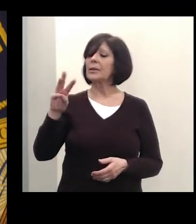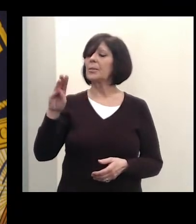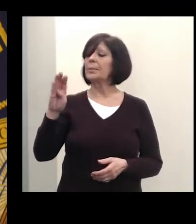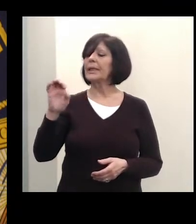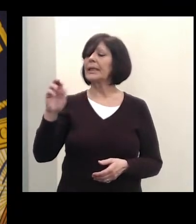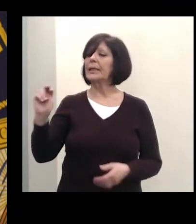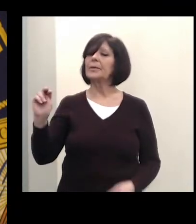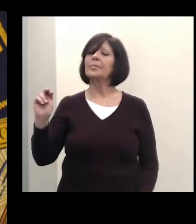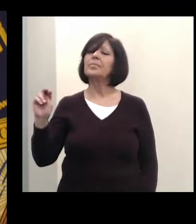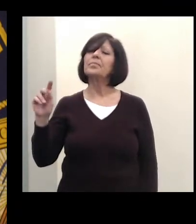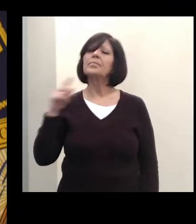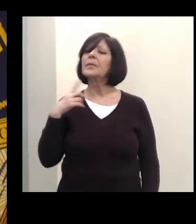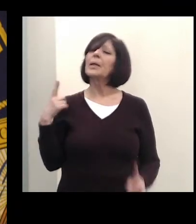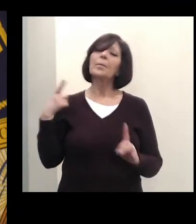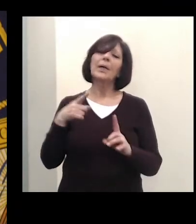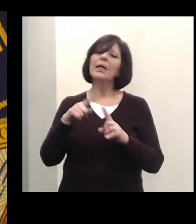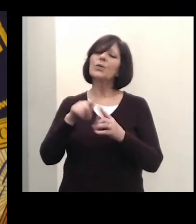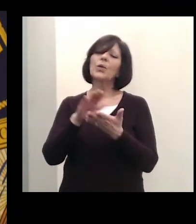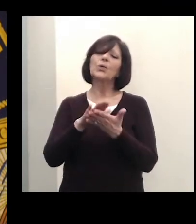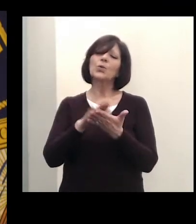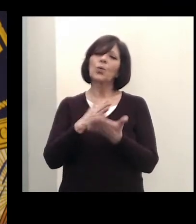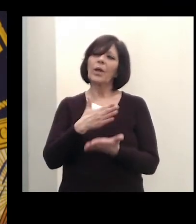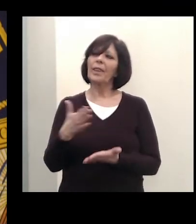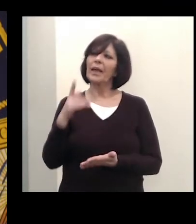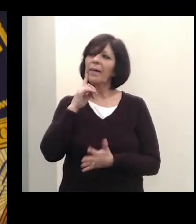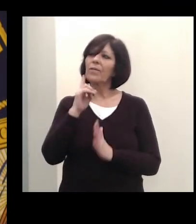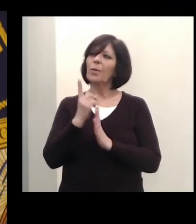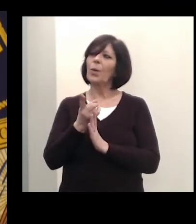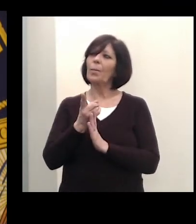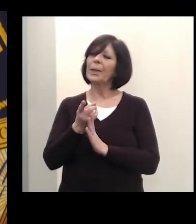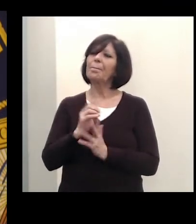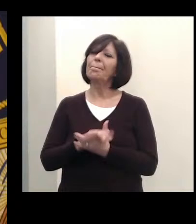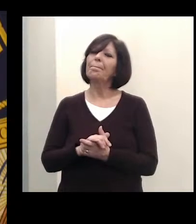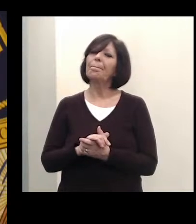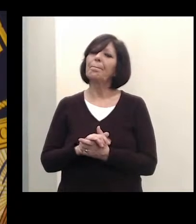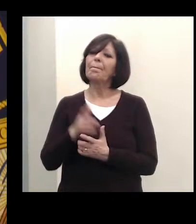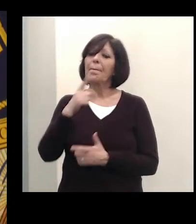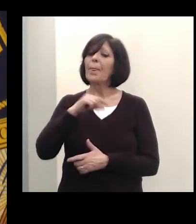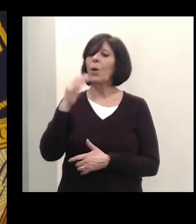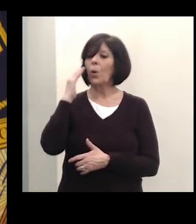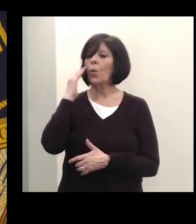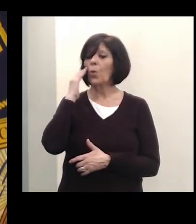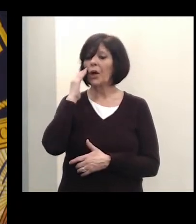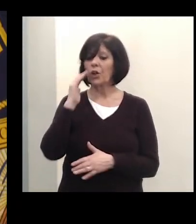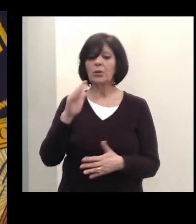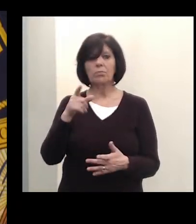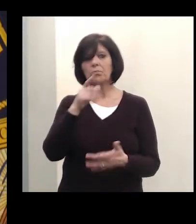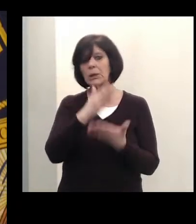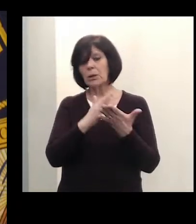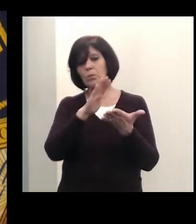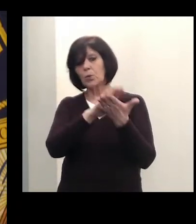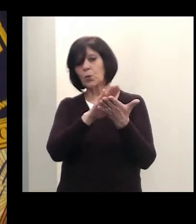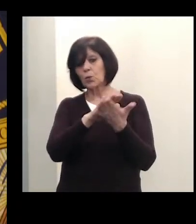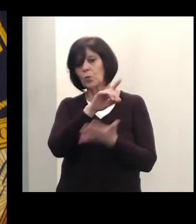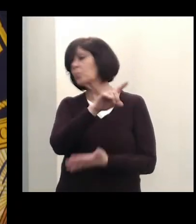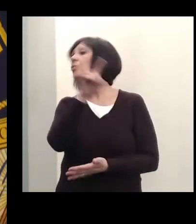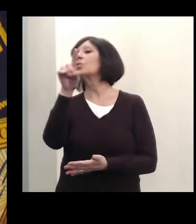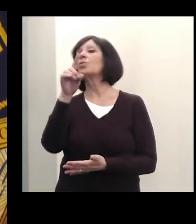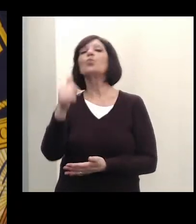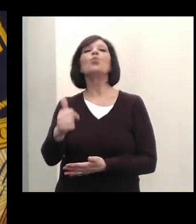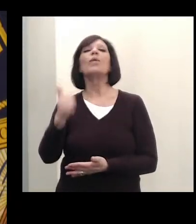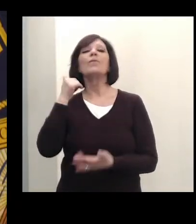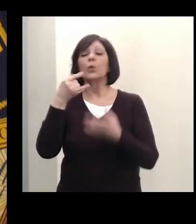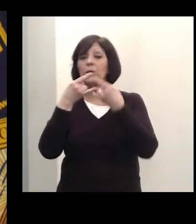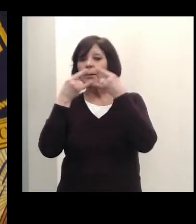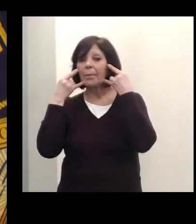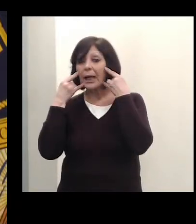Just back to the schools thing for a moment. We're aware that there were schools where kids were, today refusing to wear masks based